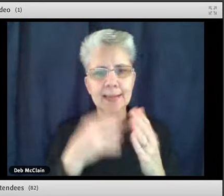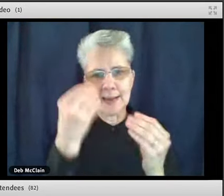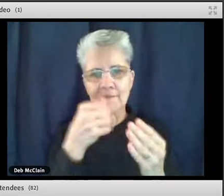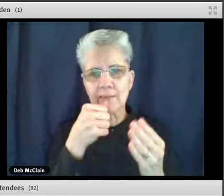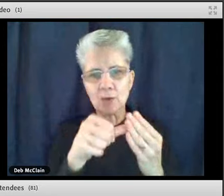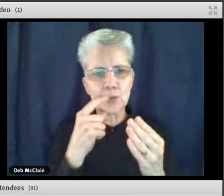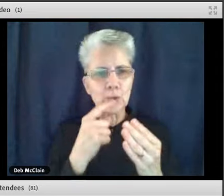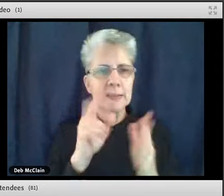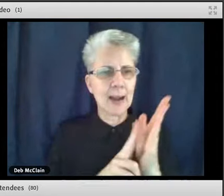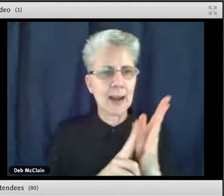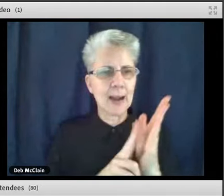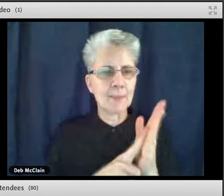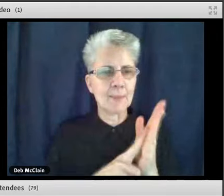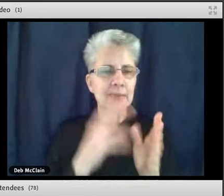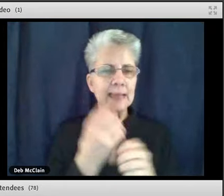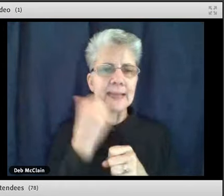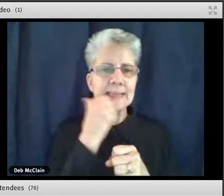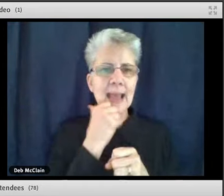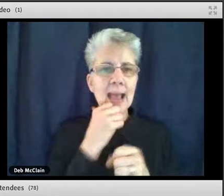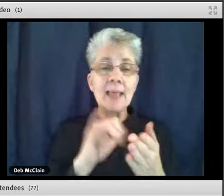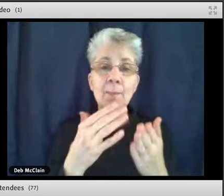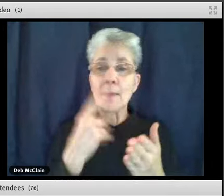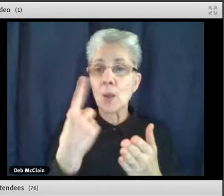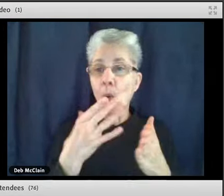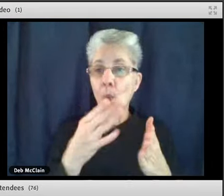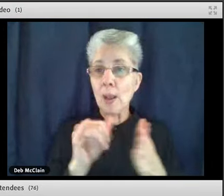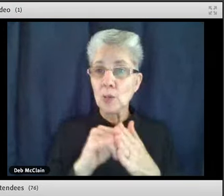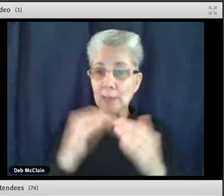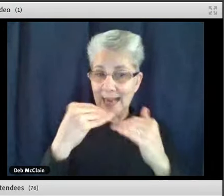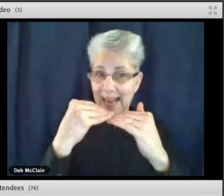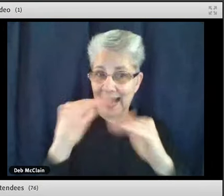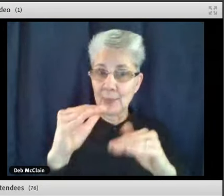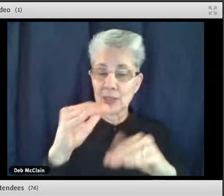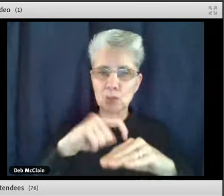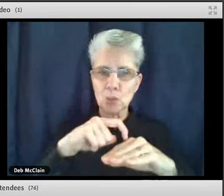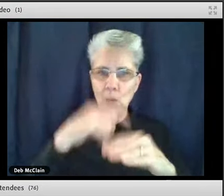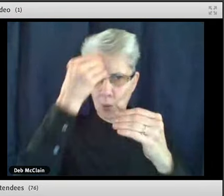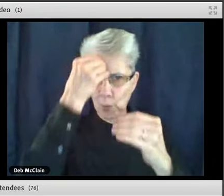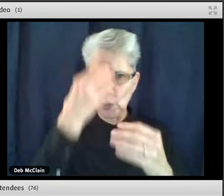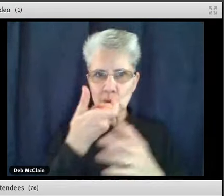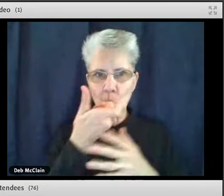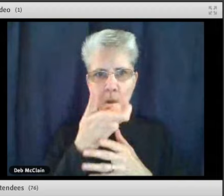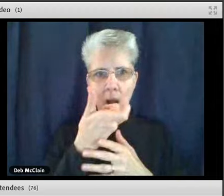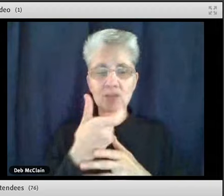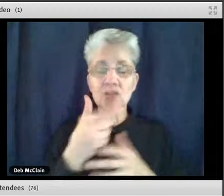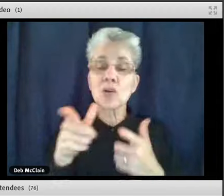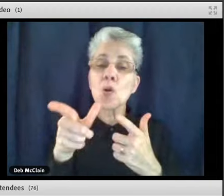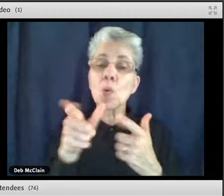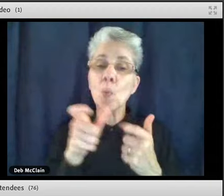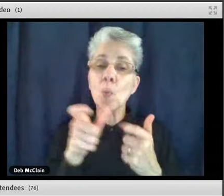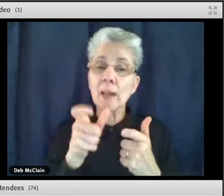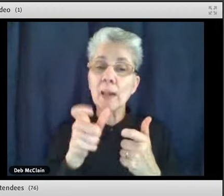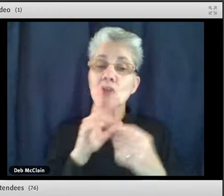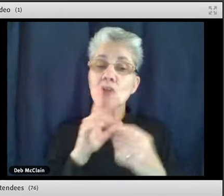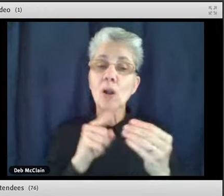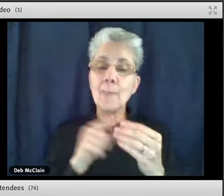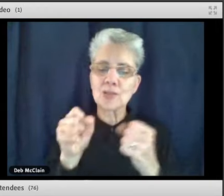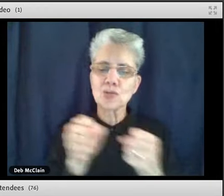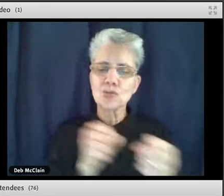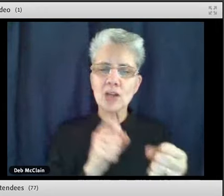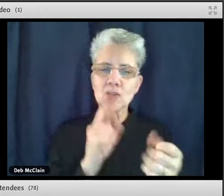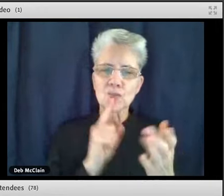Checking on people. I posted that taking a bath can help with the coronavirus in Twitter. I've got expert medical advice.